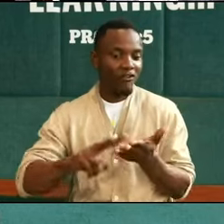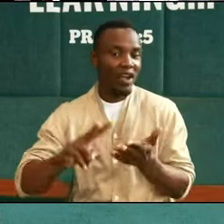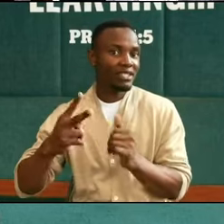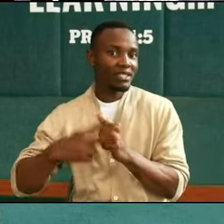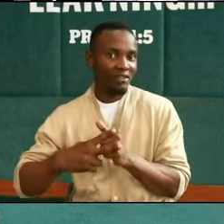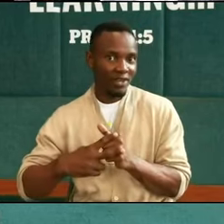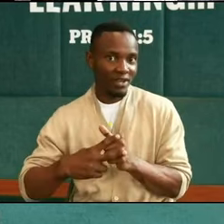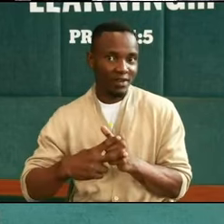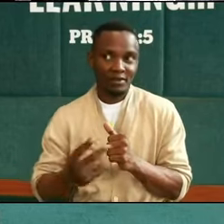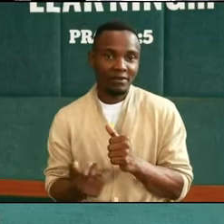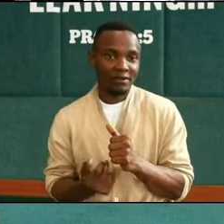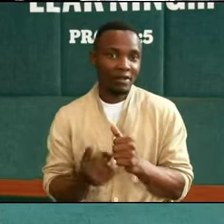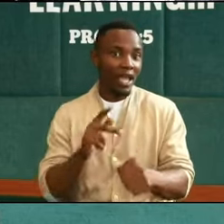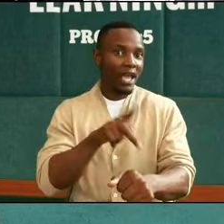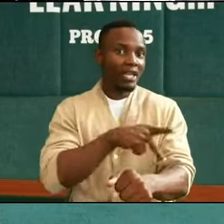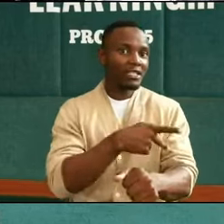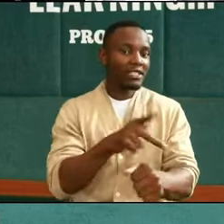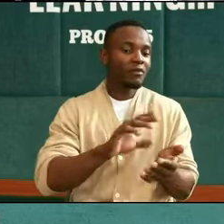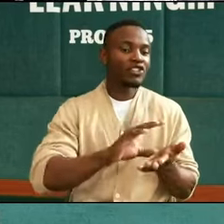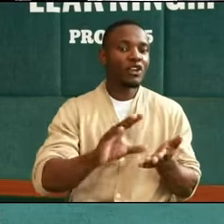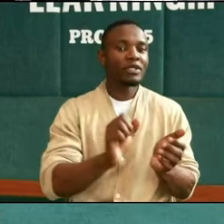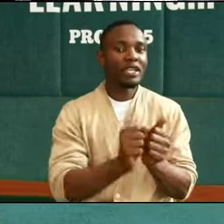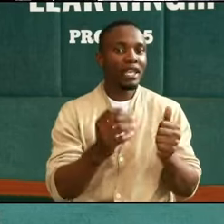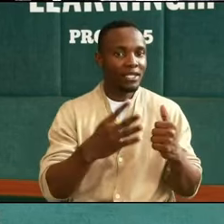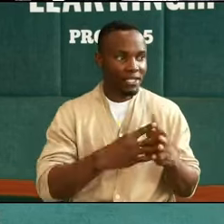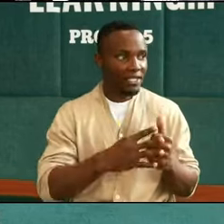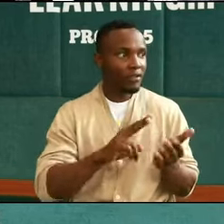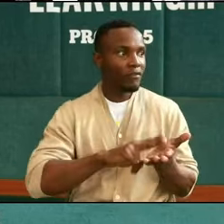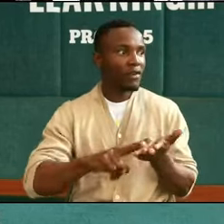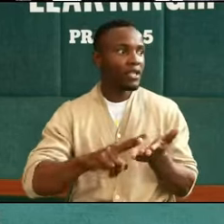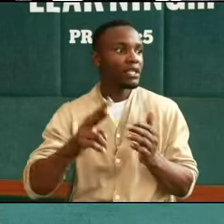7. Psalms 19,